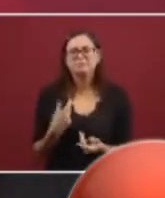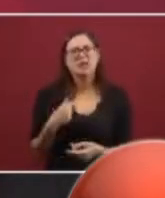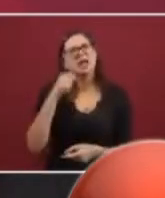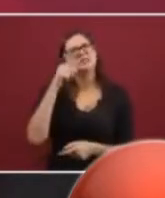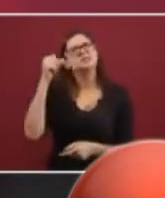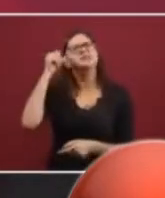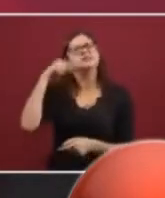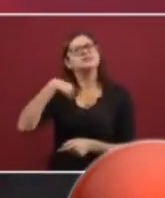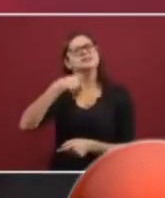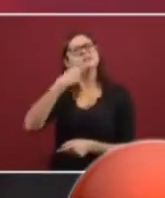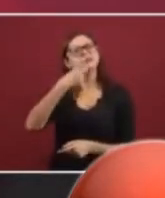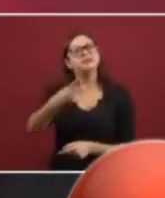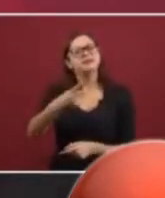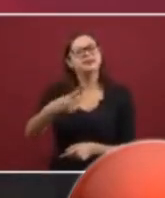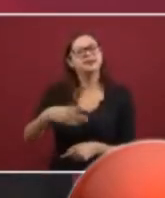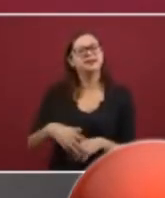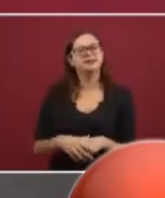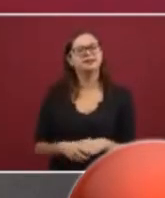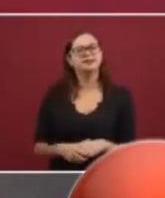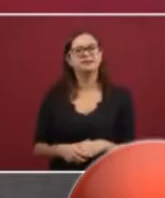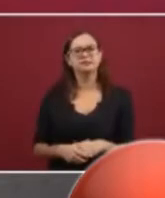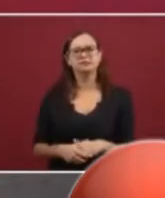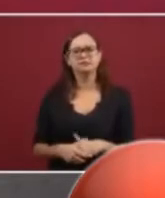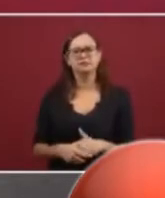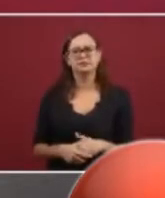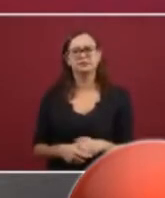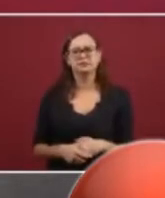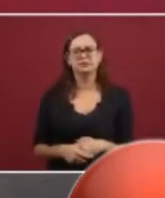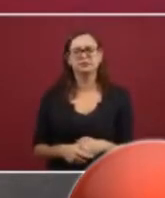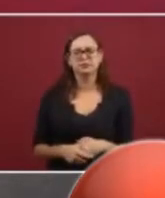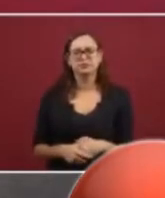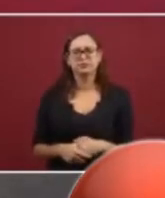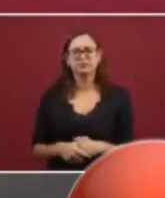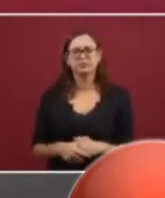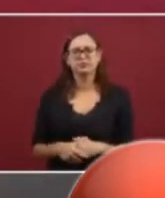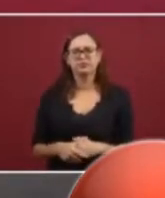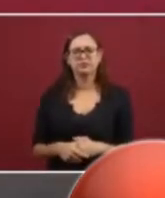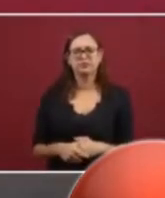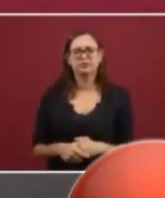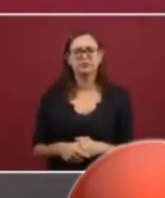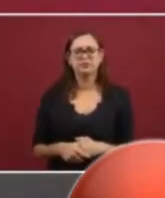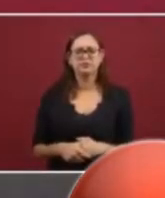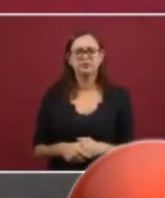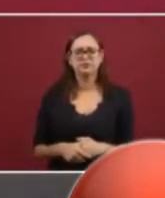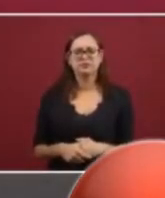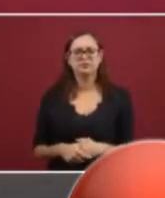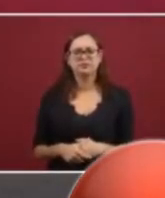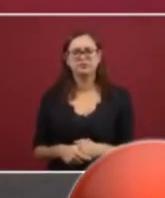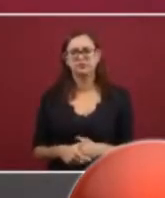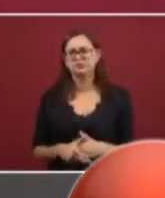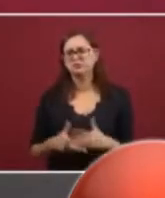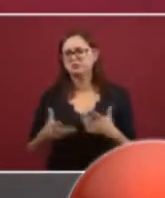was saying yesterday que el gobierno contrata that the government contracts